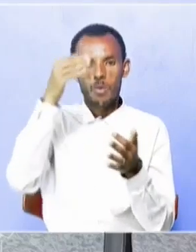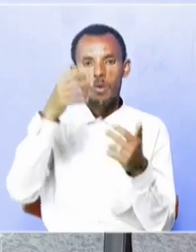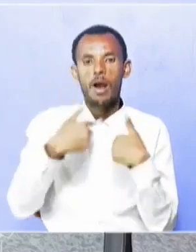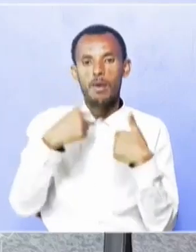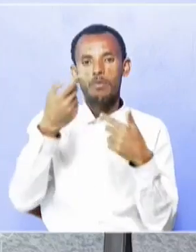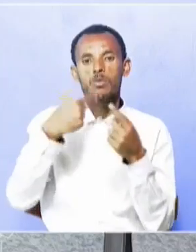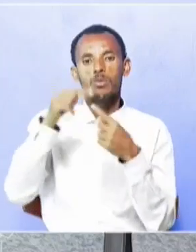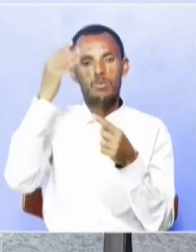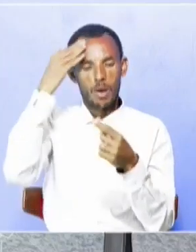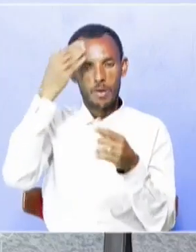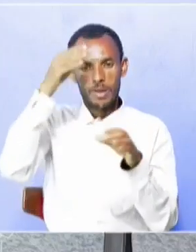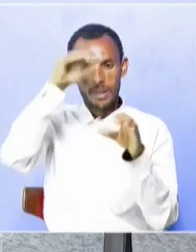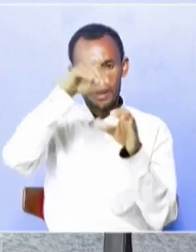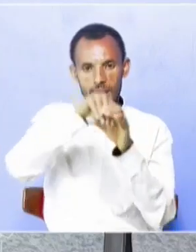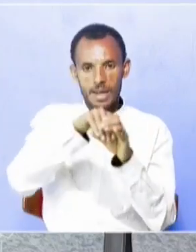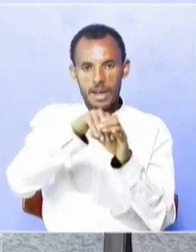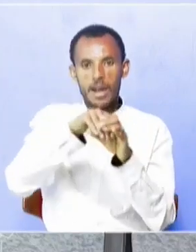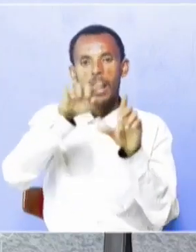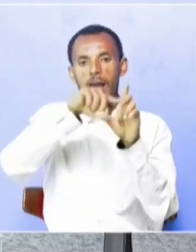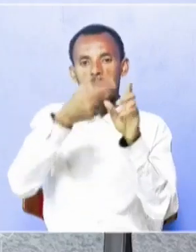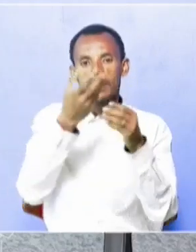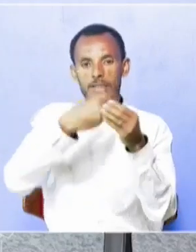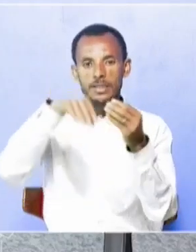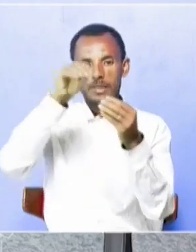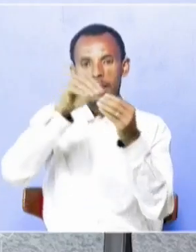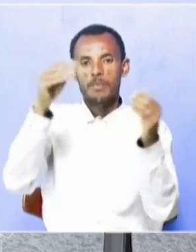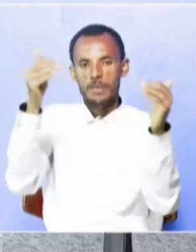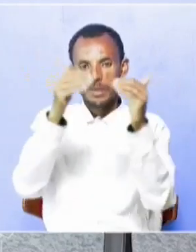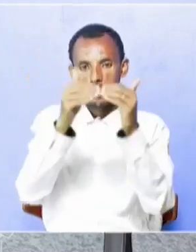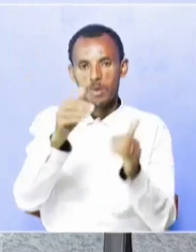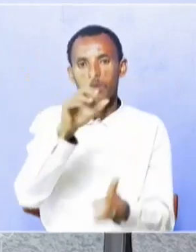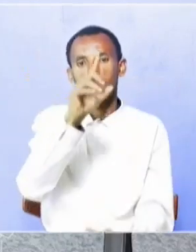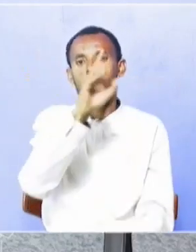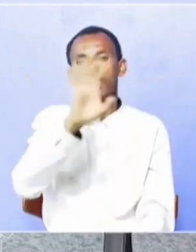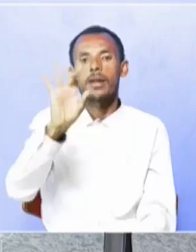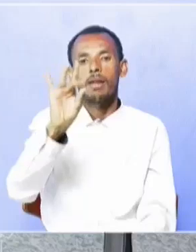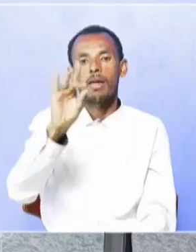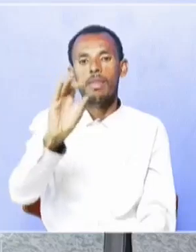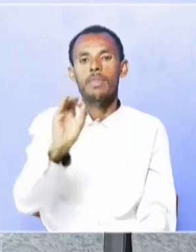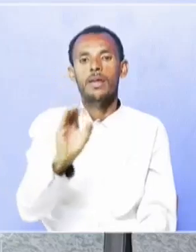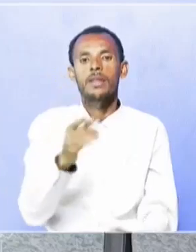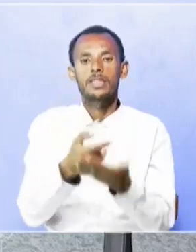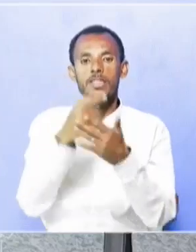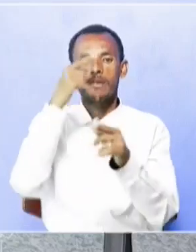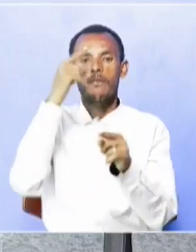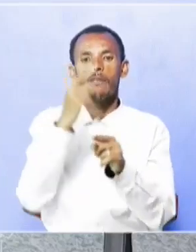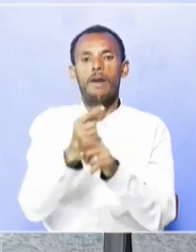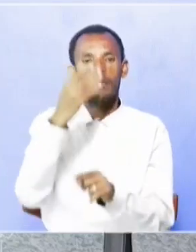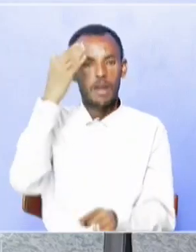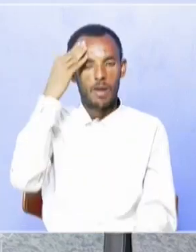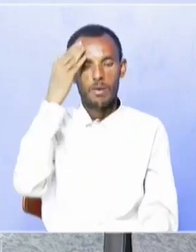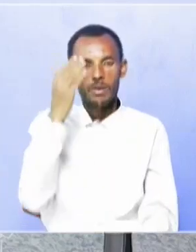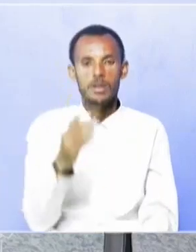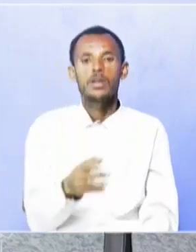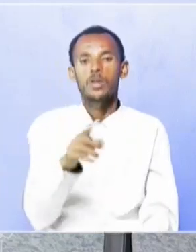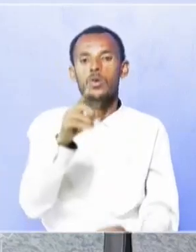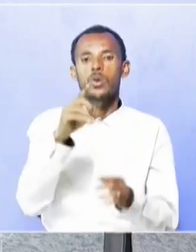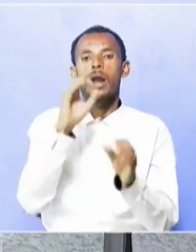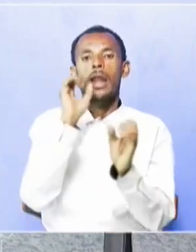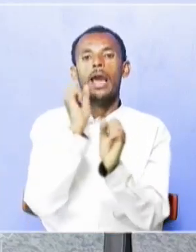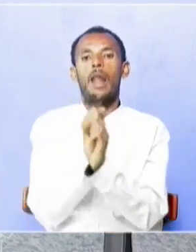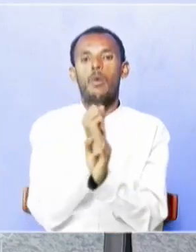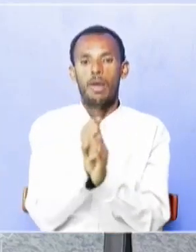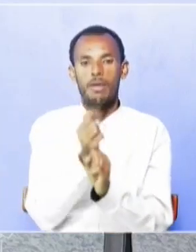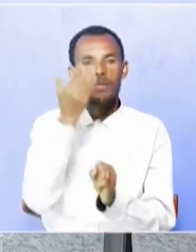the sum of the interior angles of a triangle is 180 degrees. This fact should be known so that you can calculate